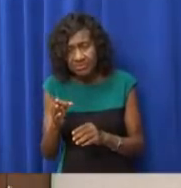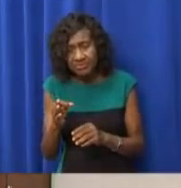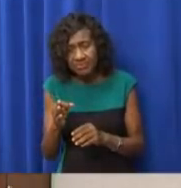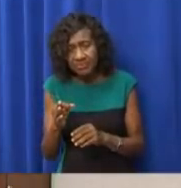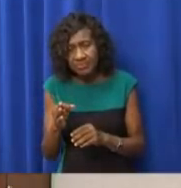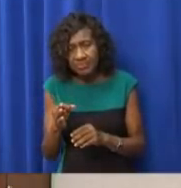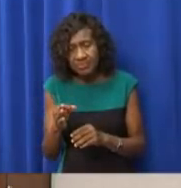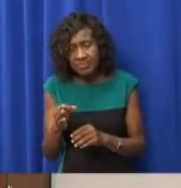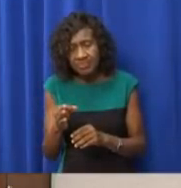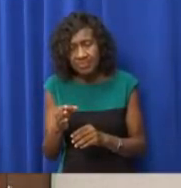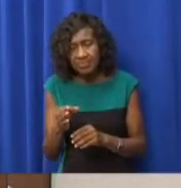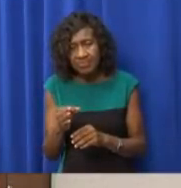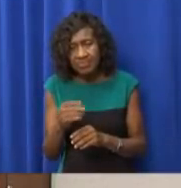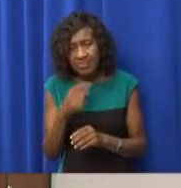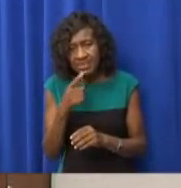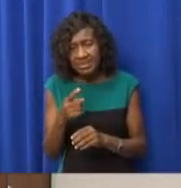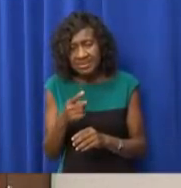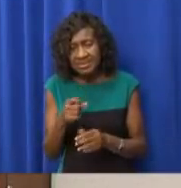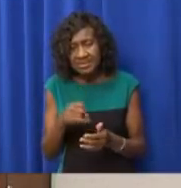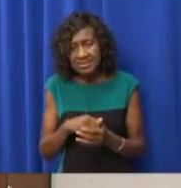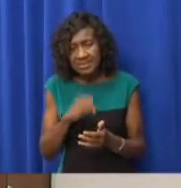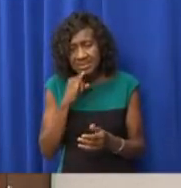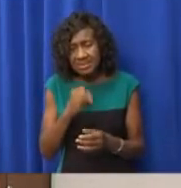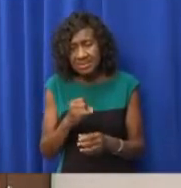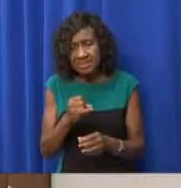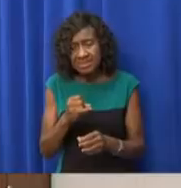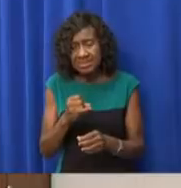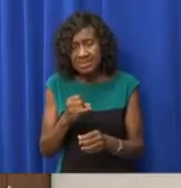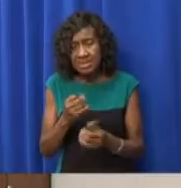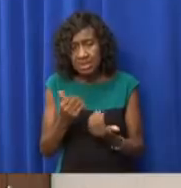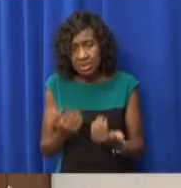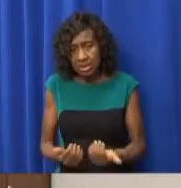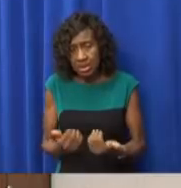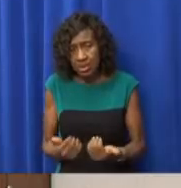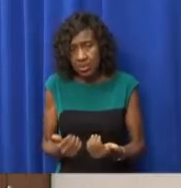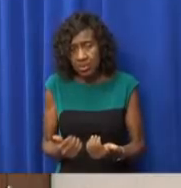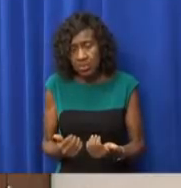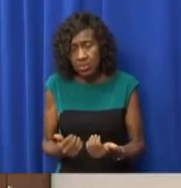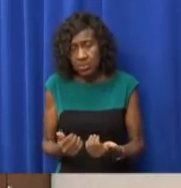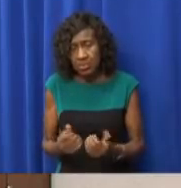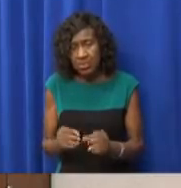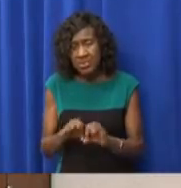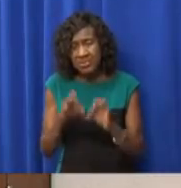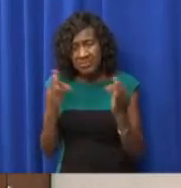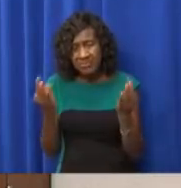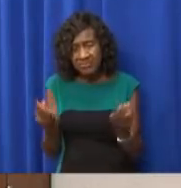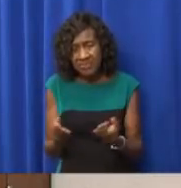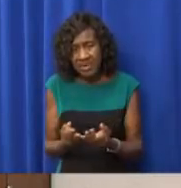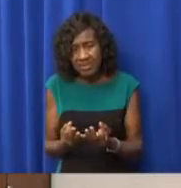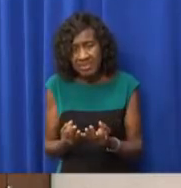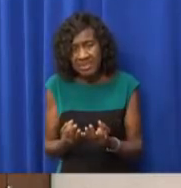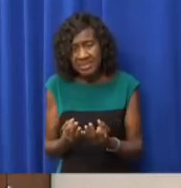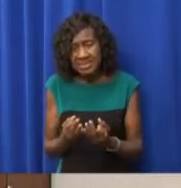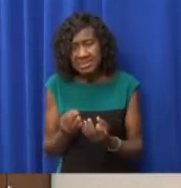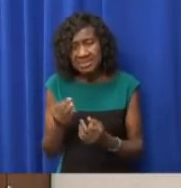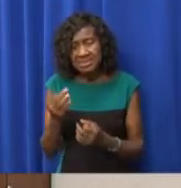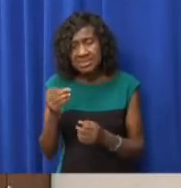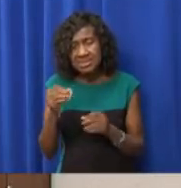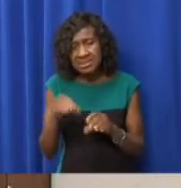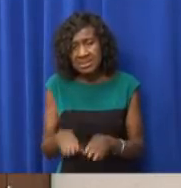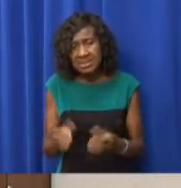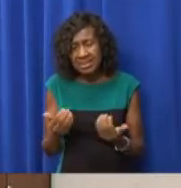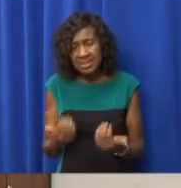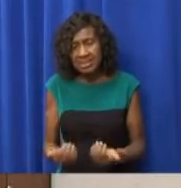of a vaccine, I think it would be really sensible for families to think about realms and spheres within which